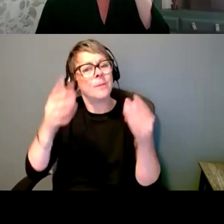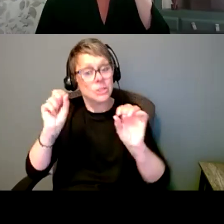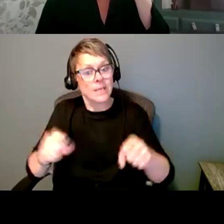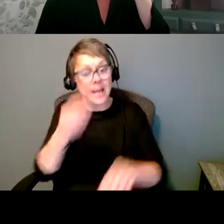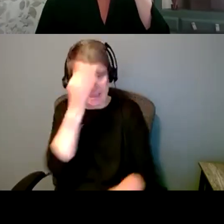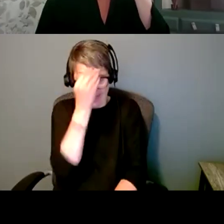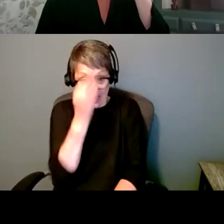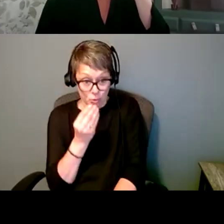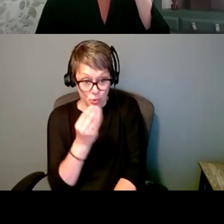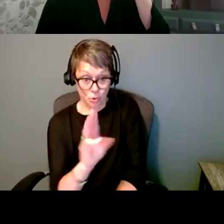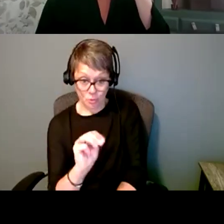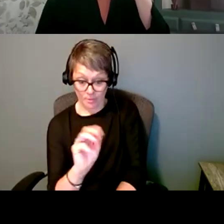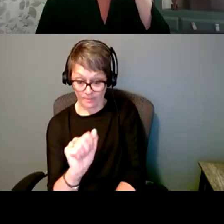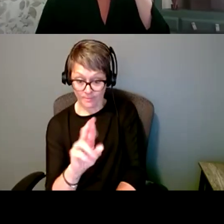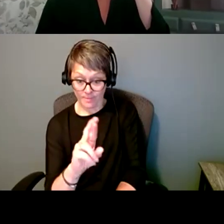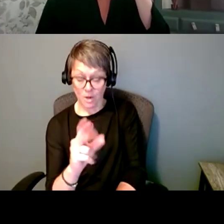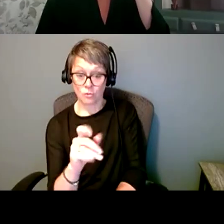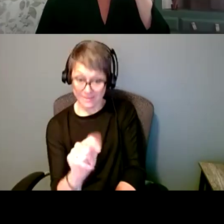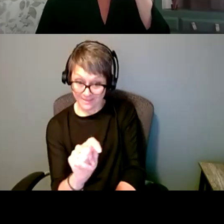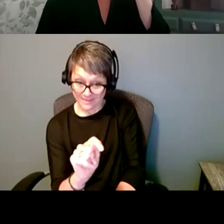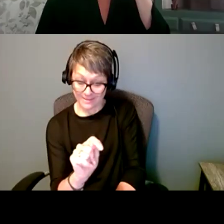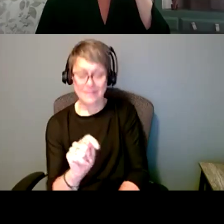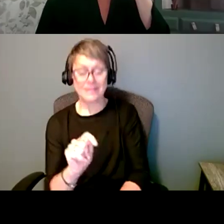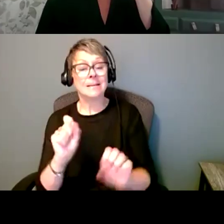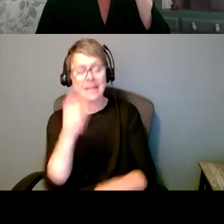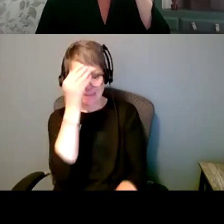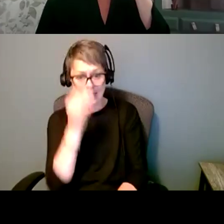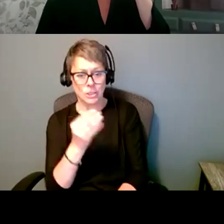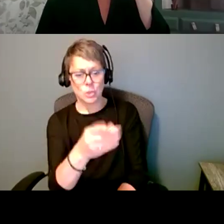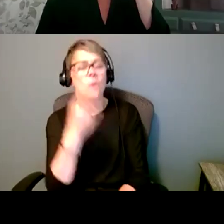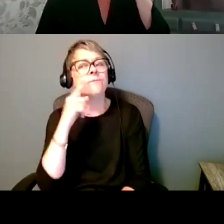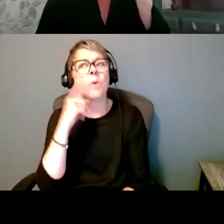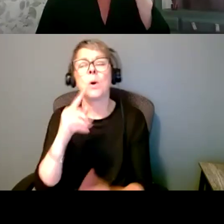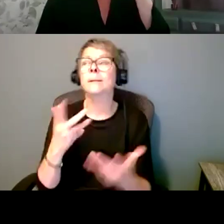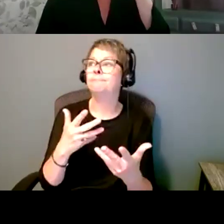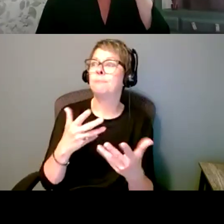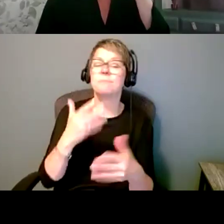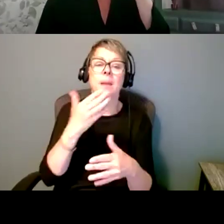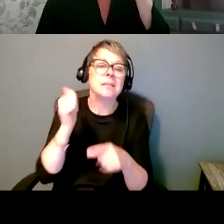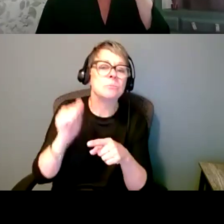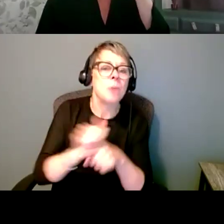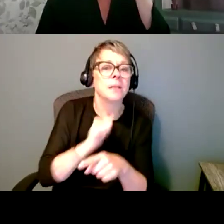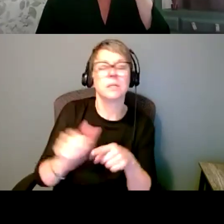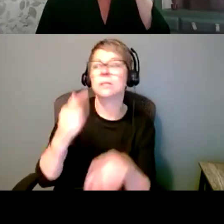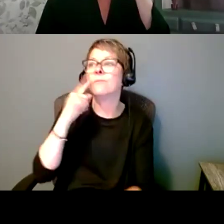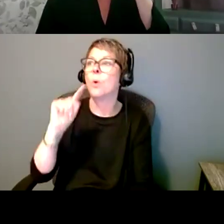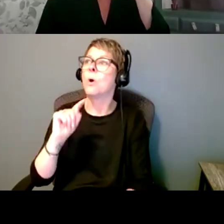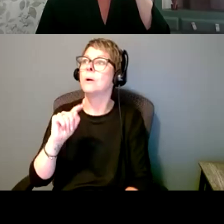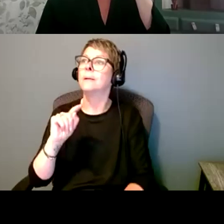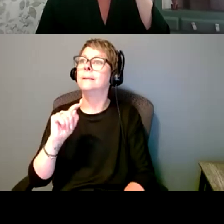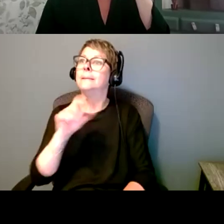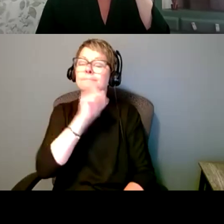you so that make those best practices and those experiences of older